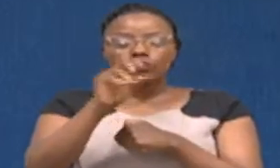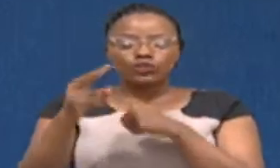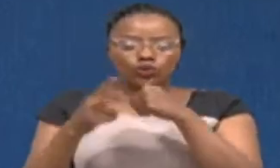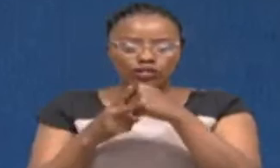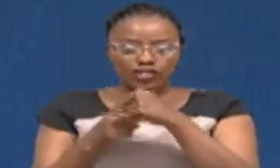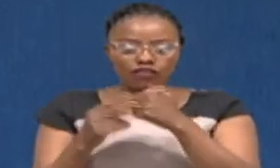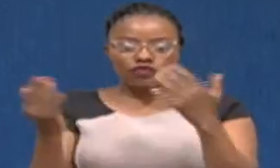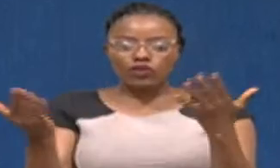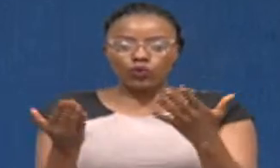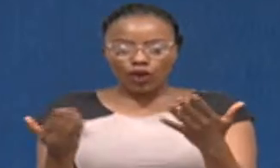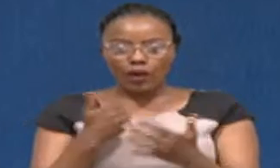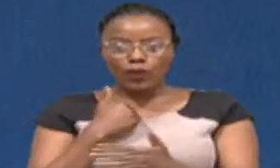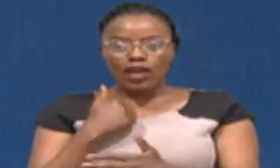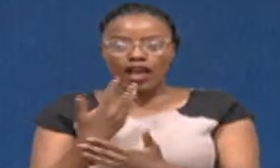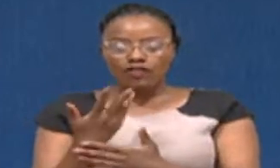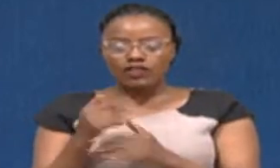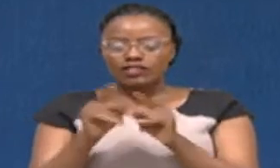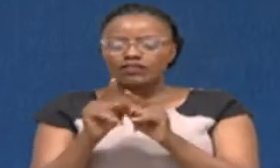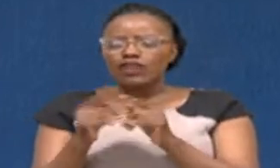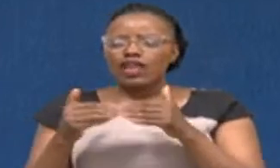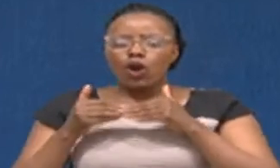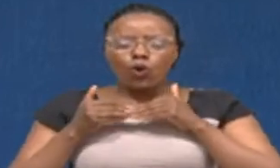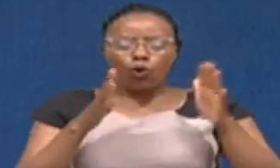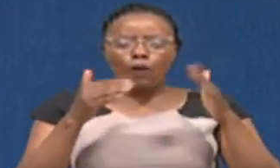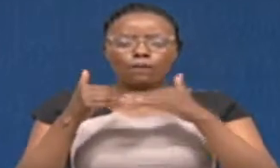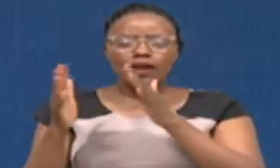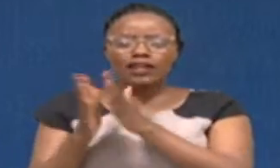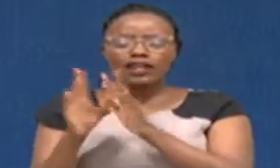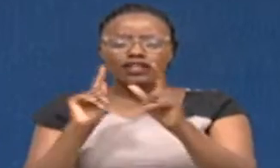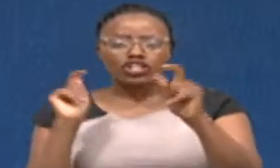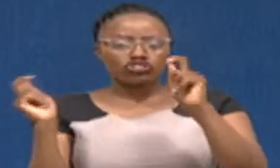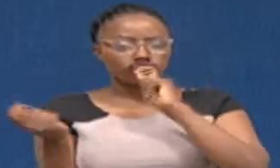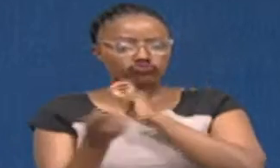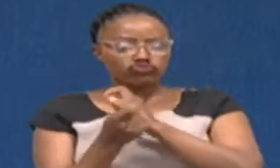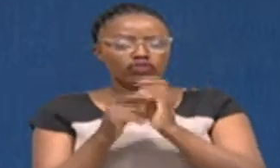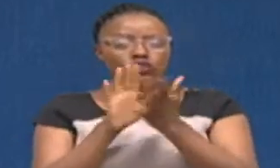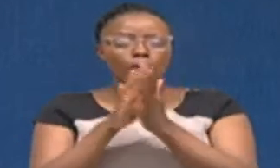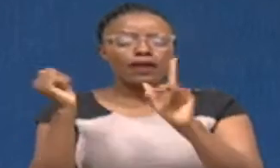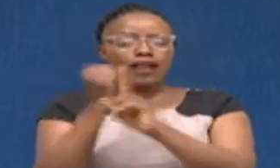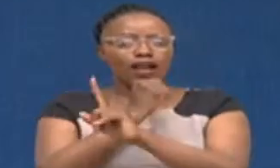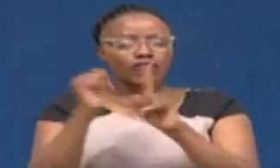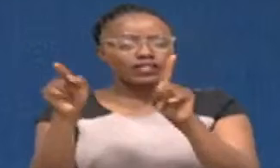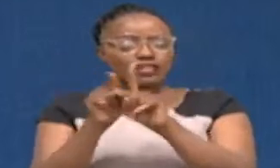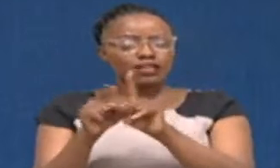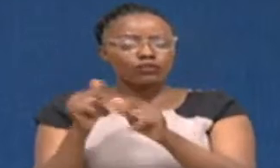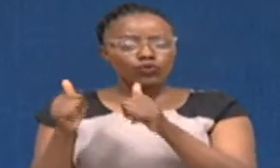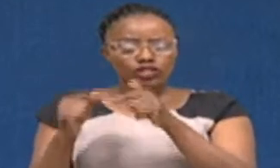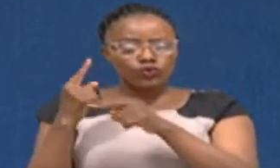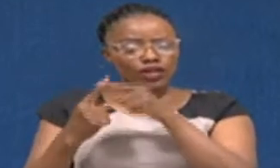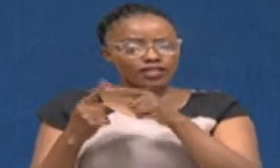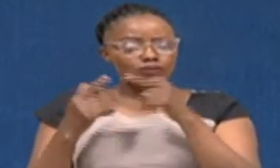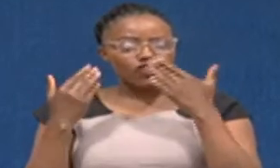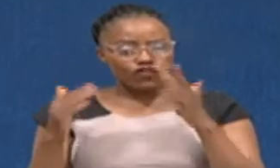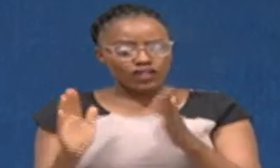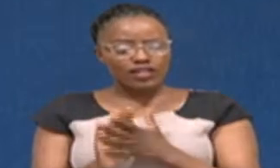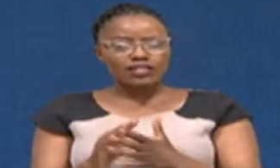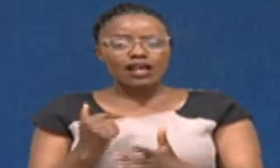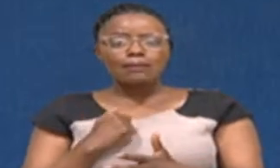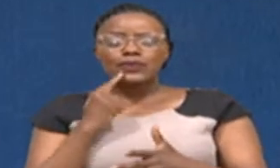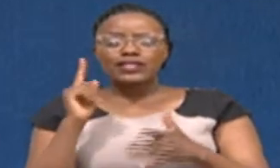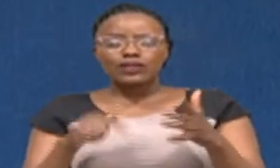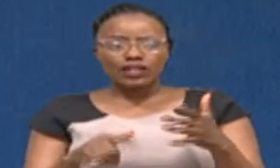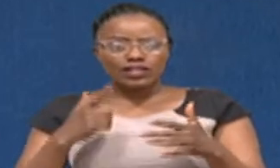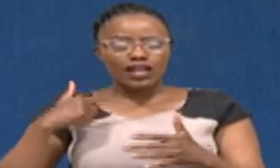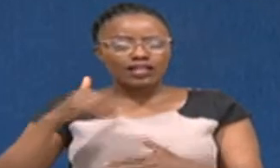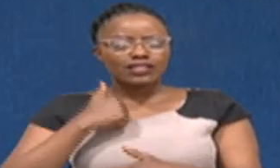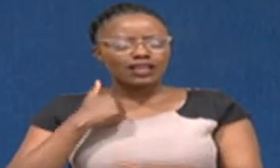2007. 2007 is where the whole thing opened up and it turned into violence like we experienced. Let me say, we